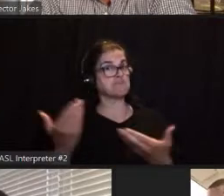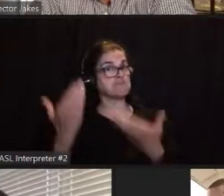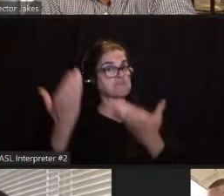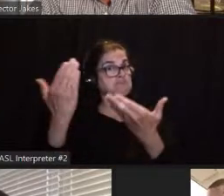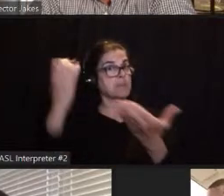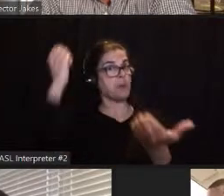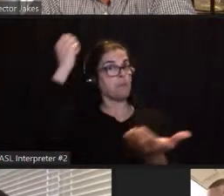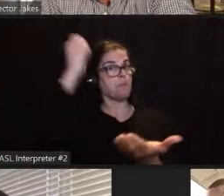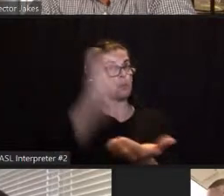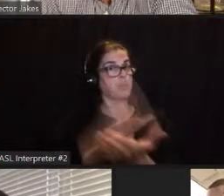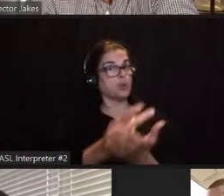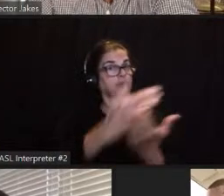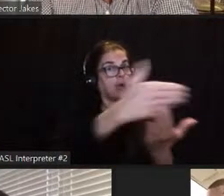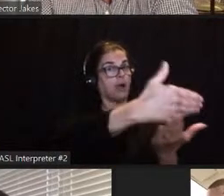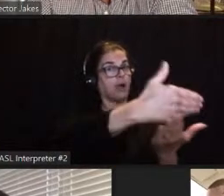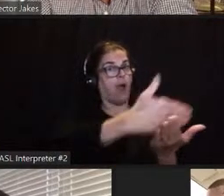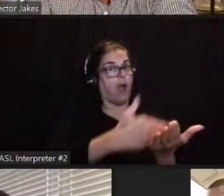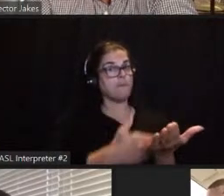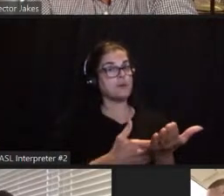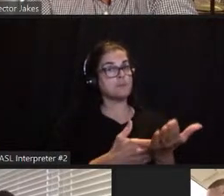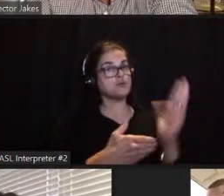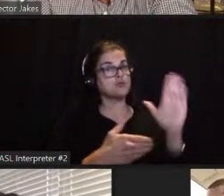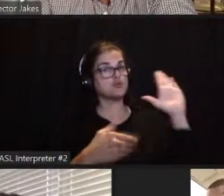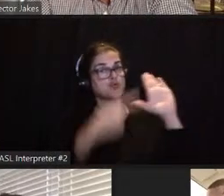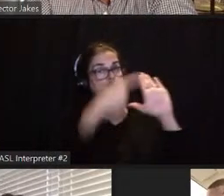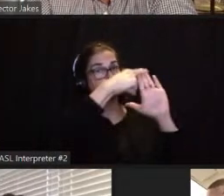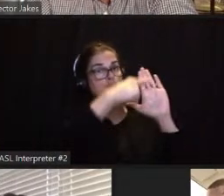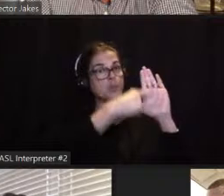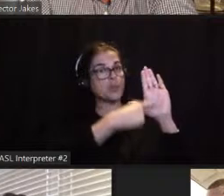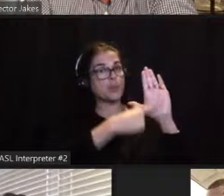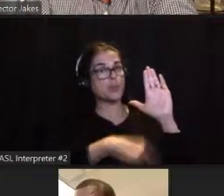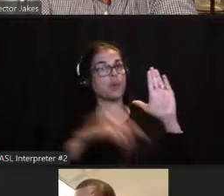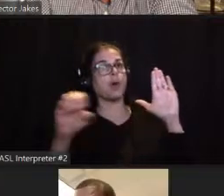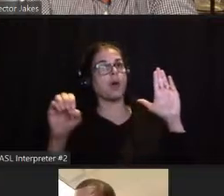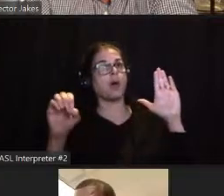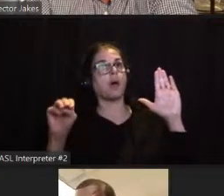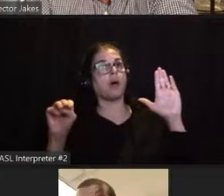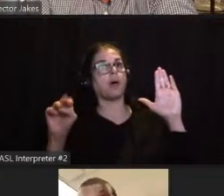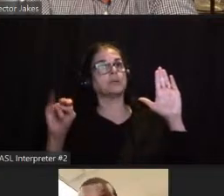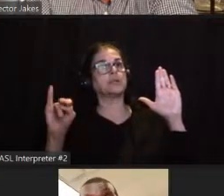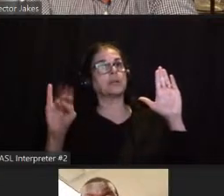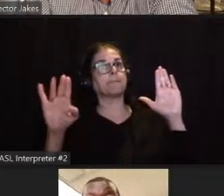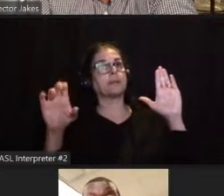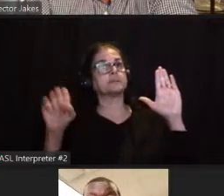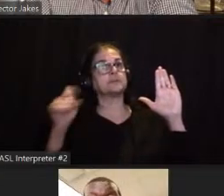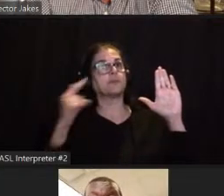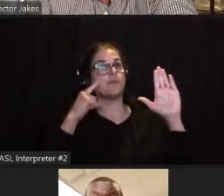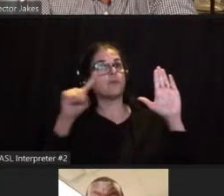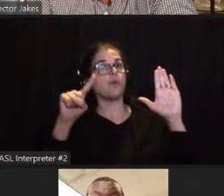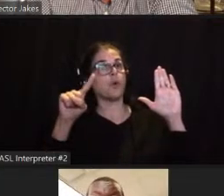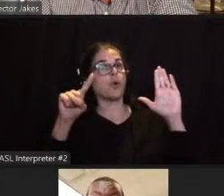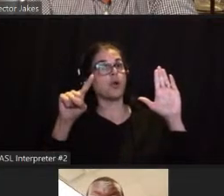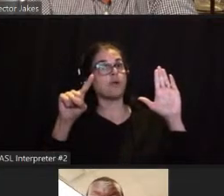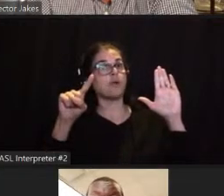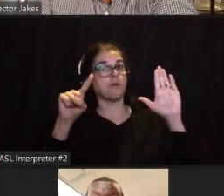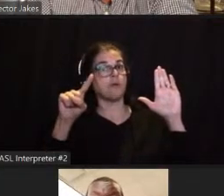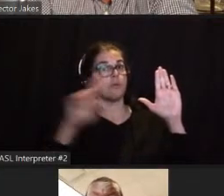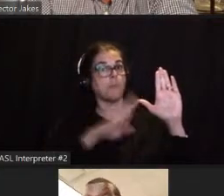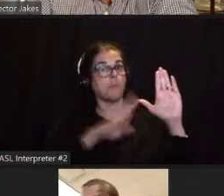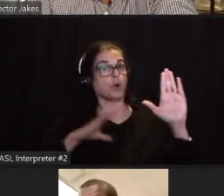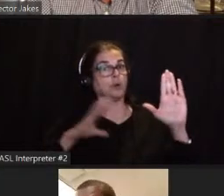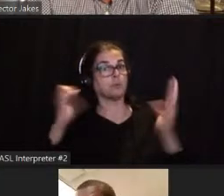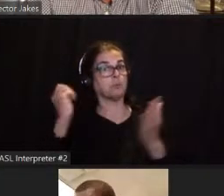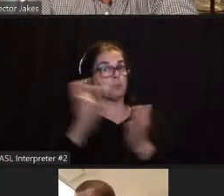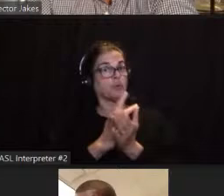the omnibus and recommend the omnibus for board approval? So moved.